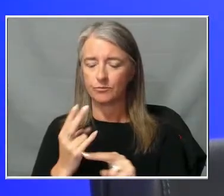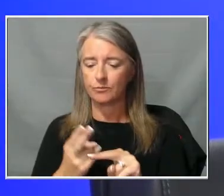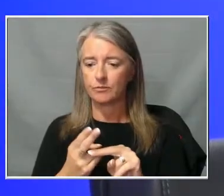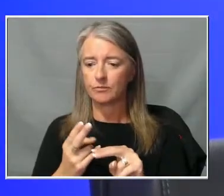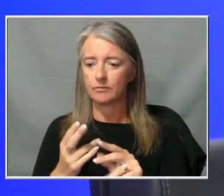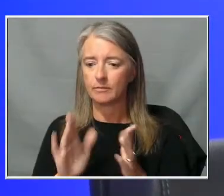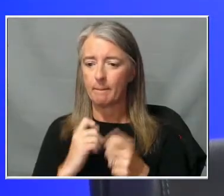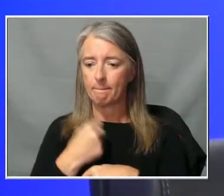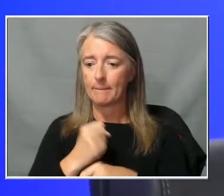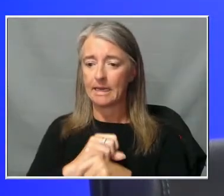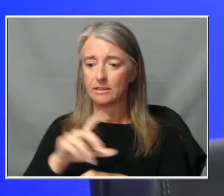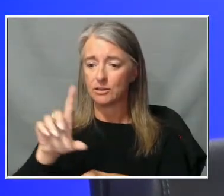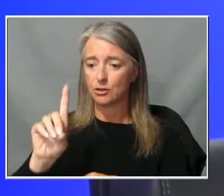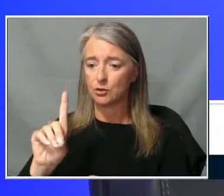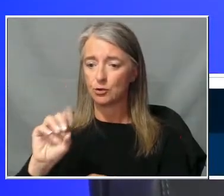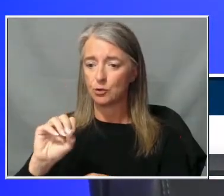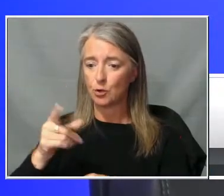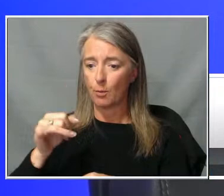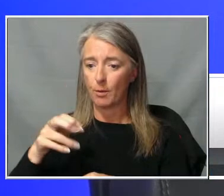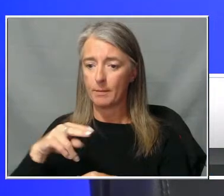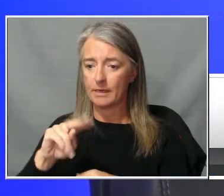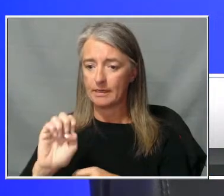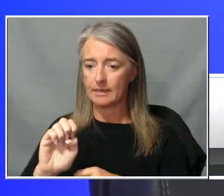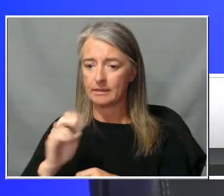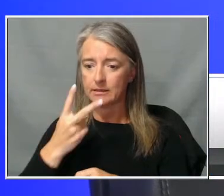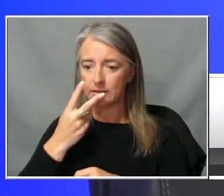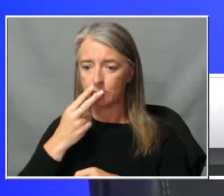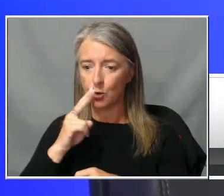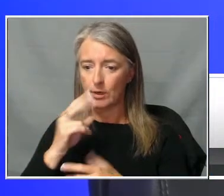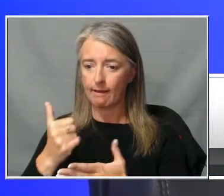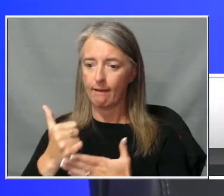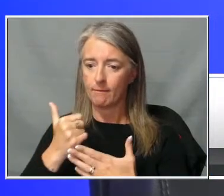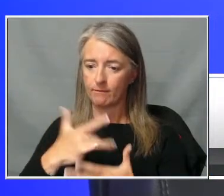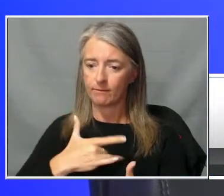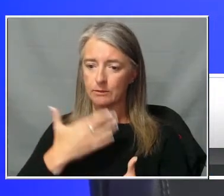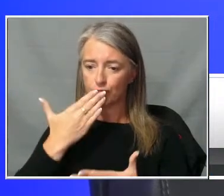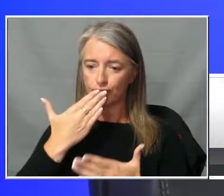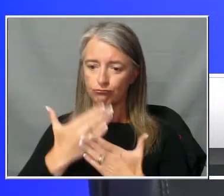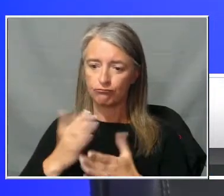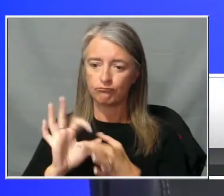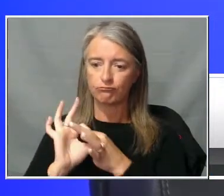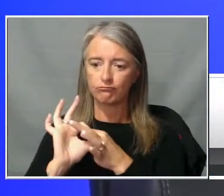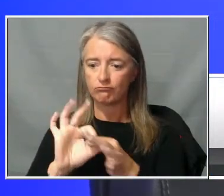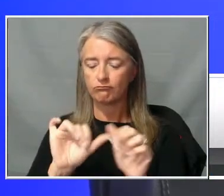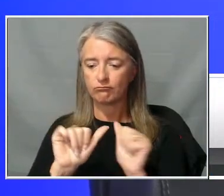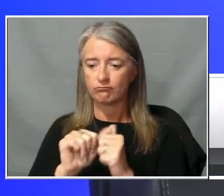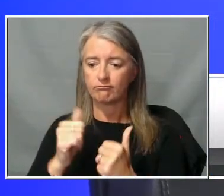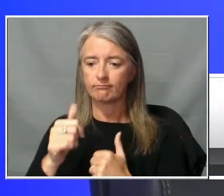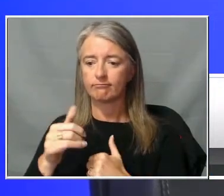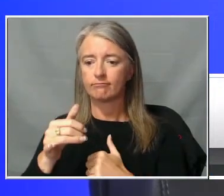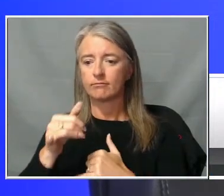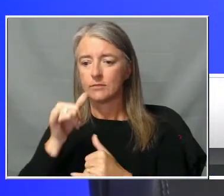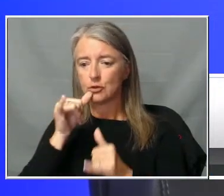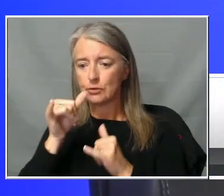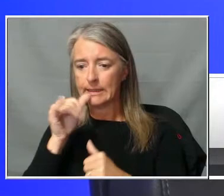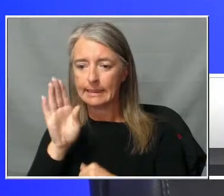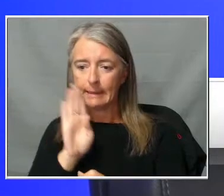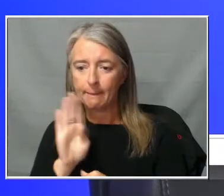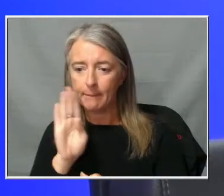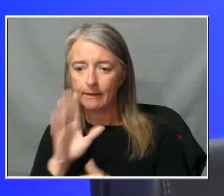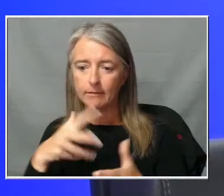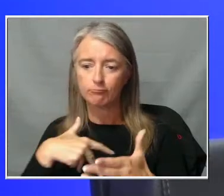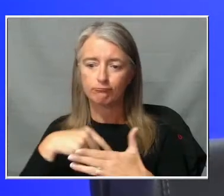and smoking also helps them feel good. So there's an association between drinking a beer and then going out